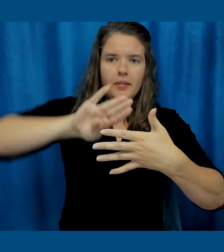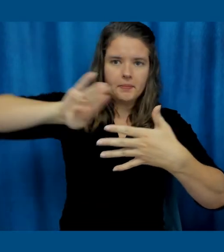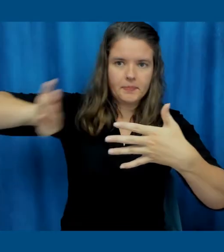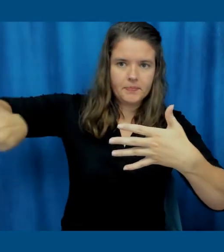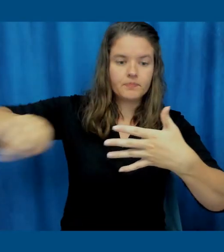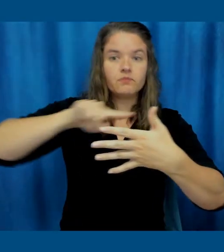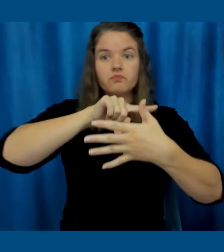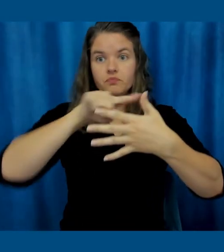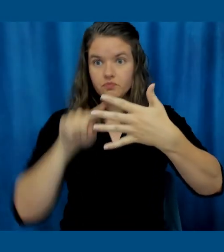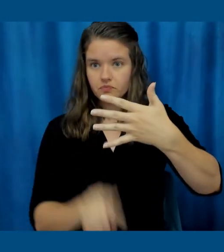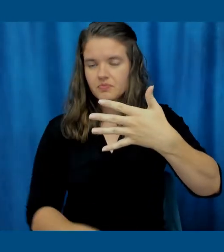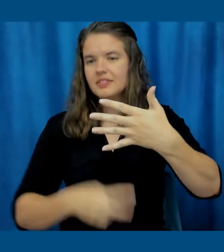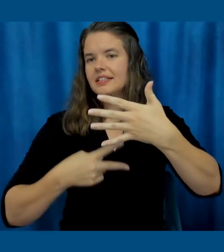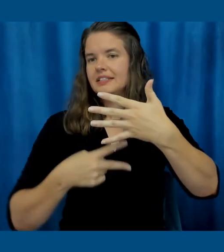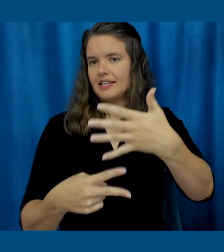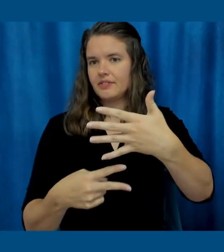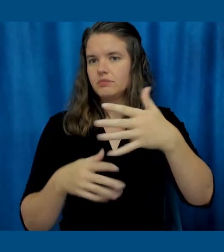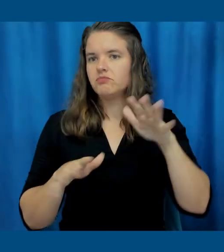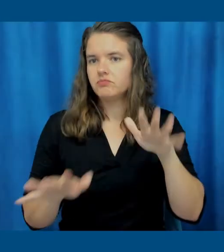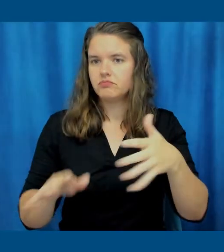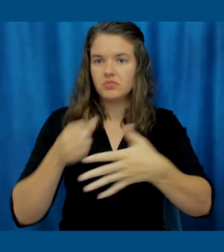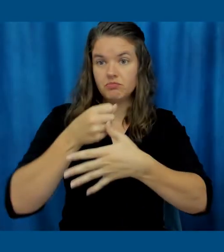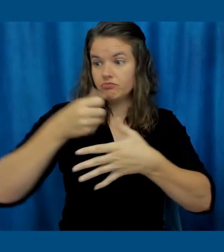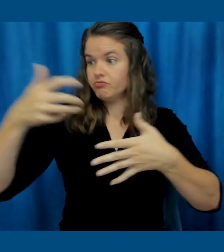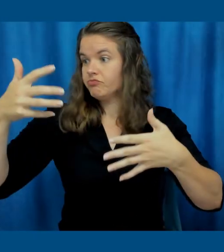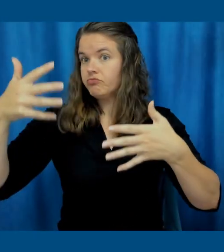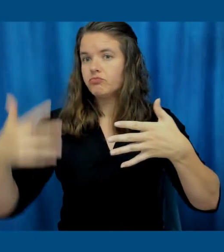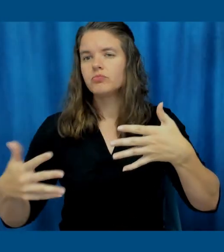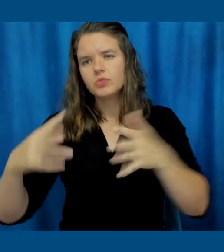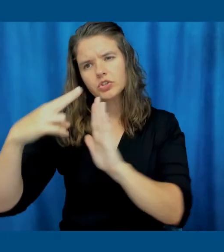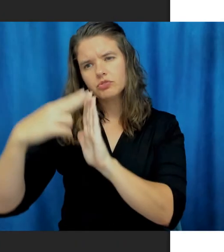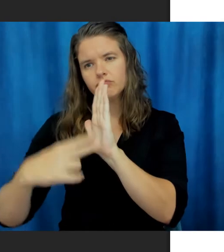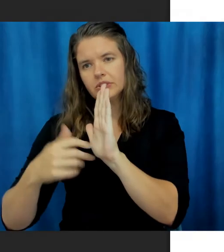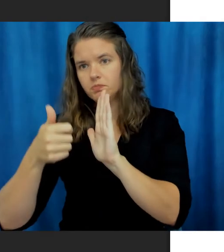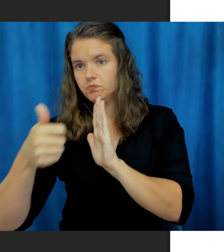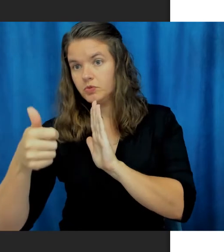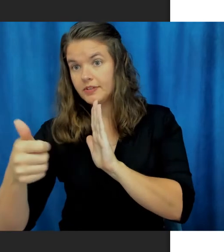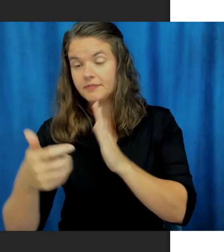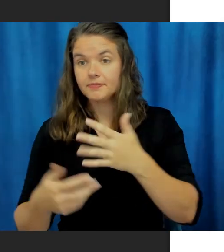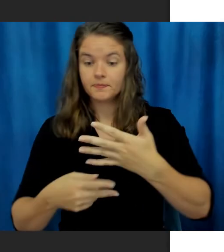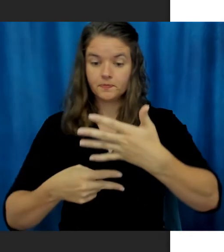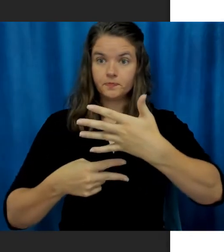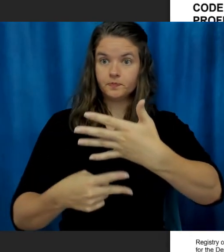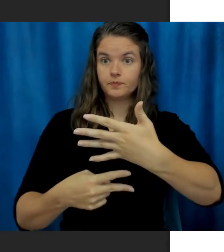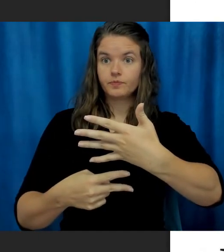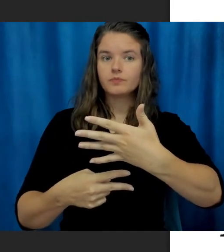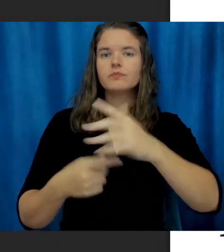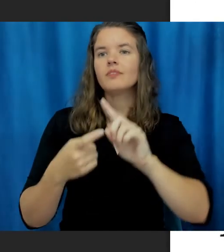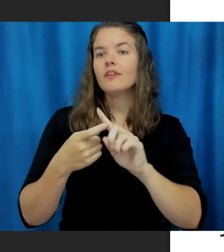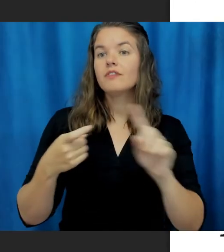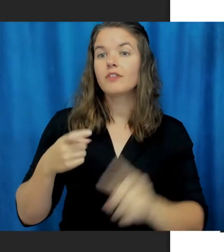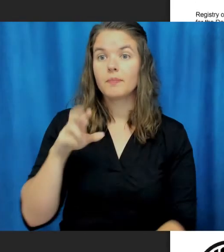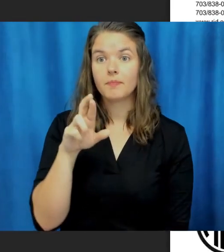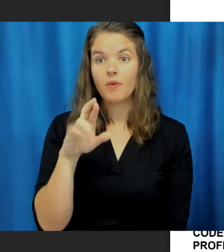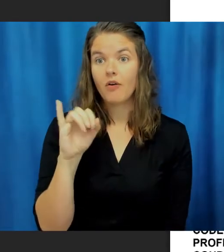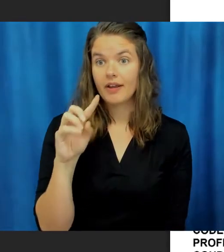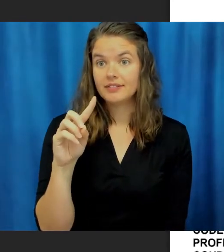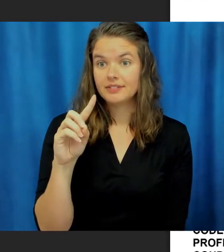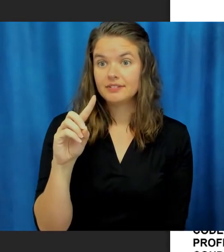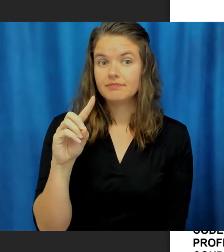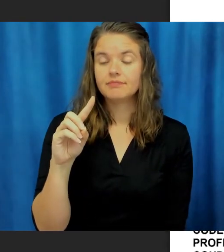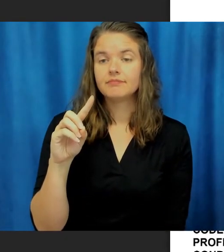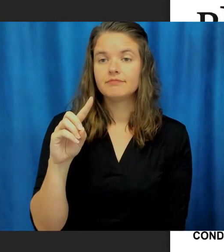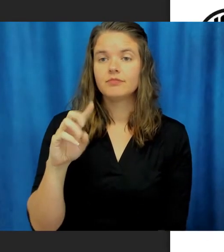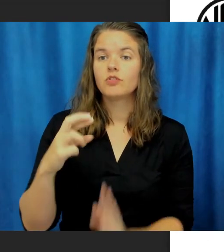7 tenants, and all the subsets you can peruse at your own will. So this is from the Registry of Interpreters for the